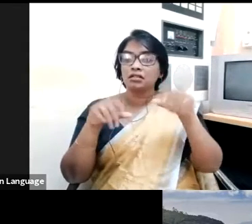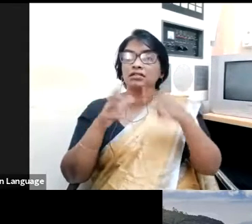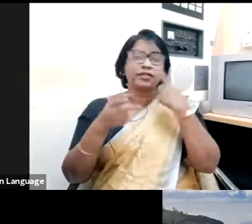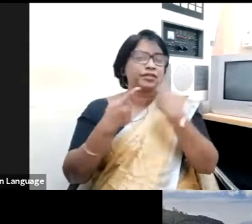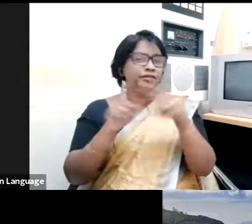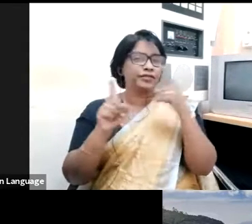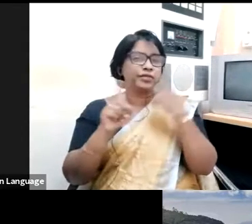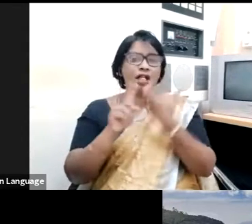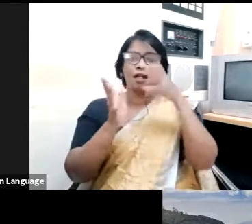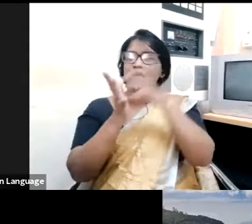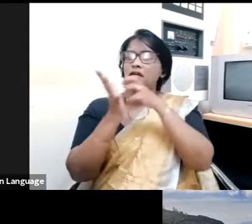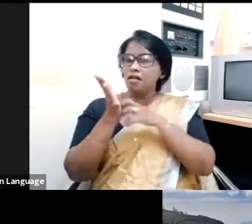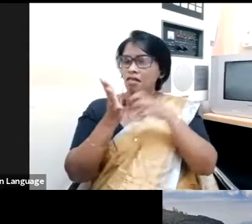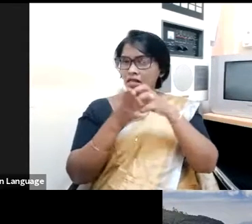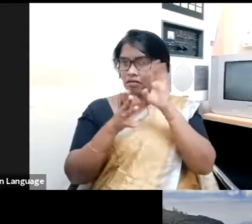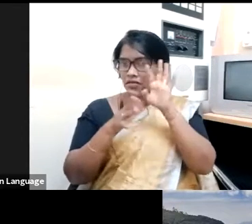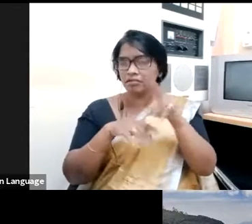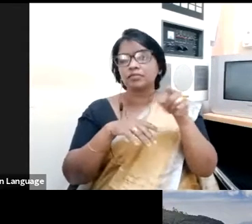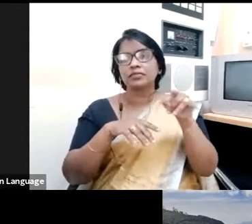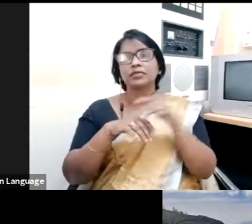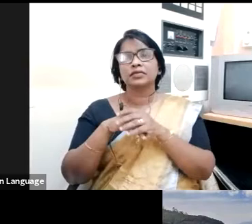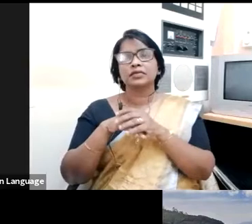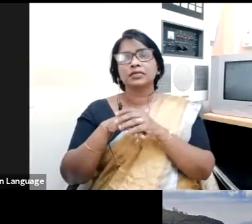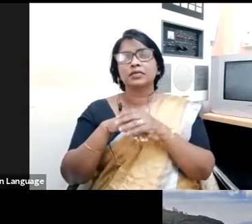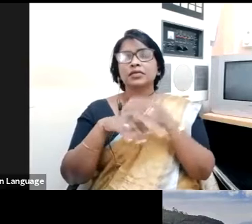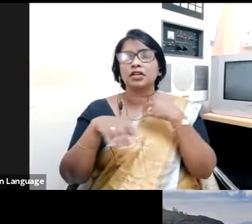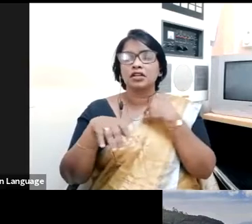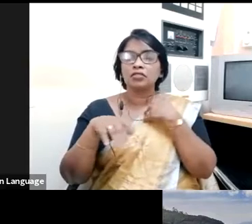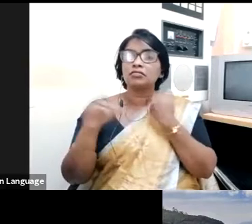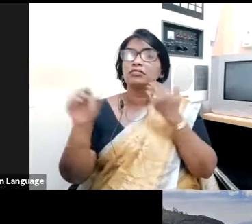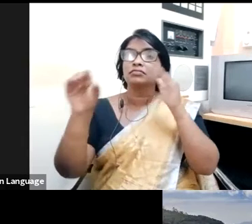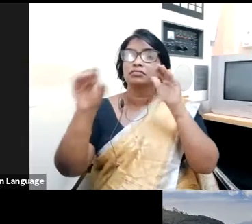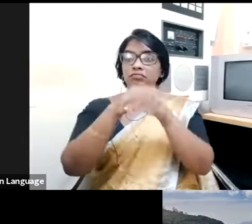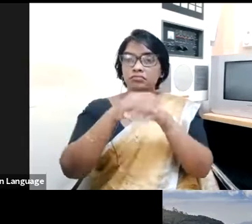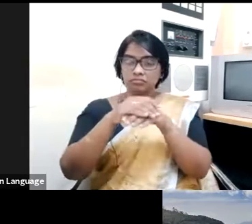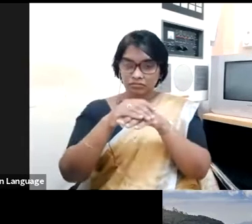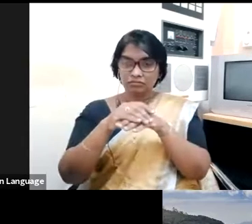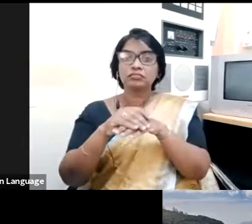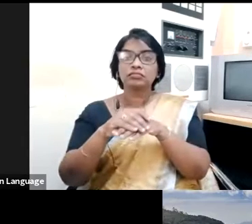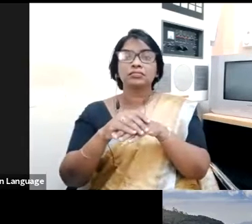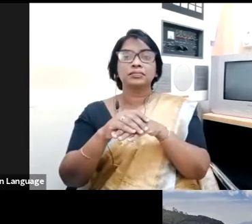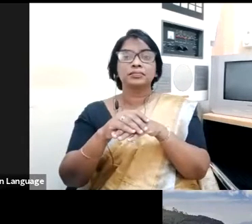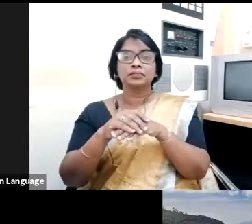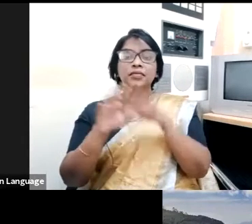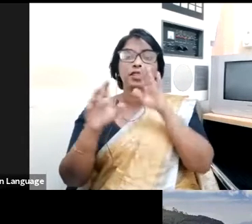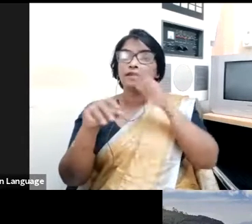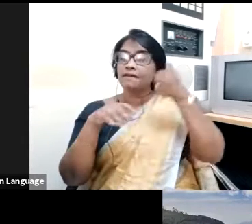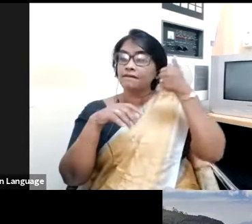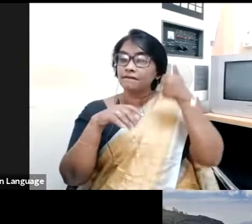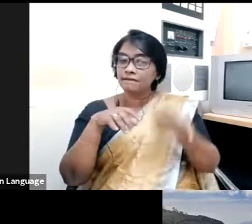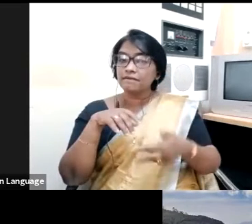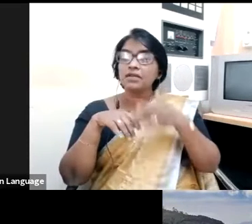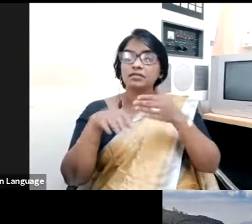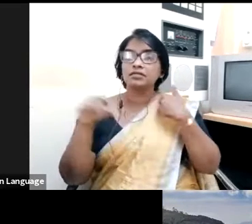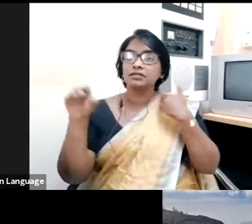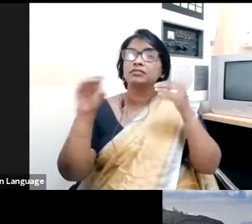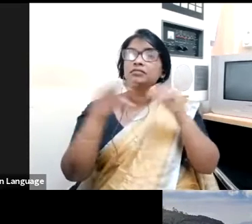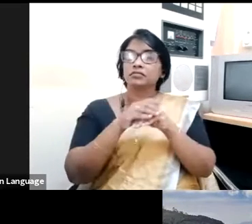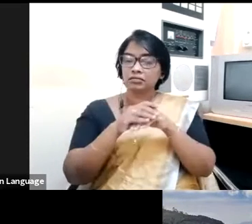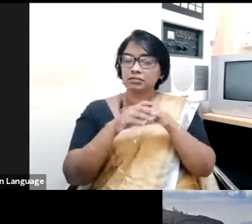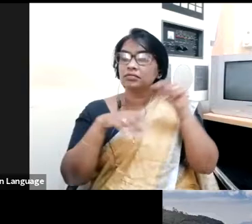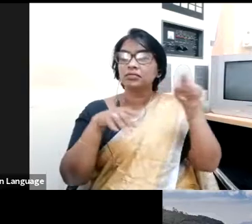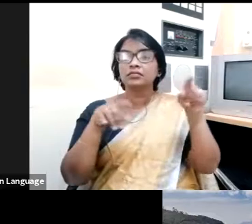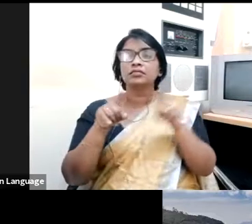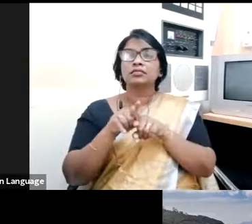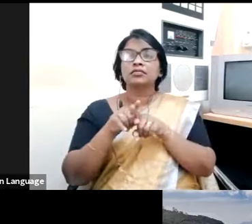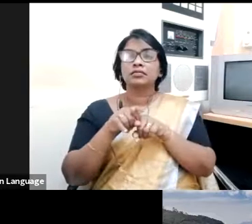we represent a very critical sector, which is dependent on rainfall,